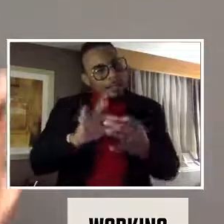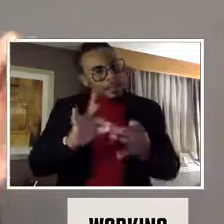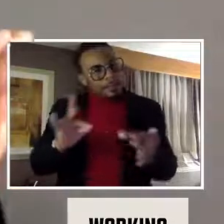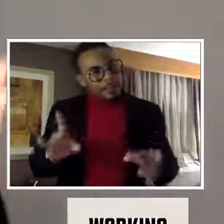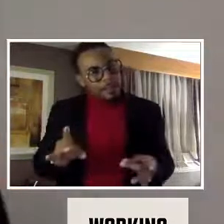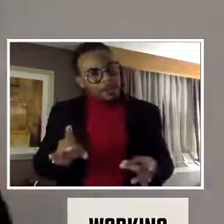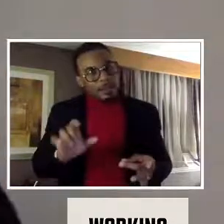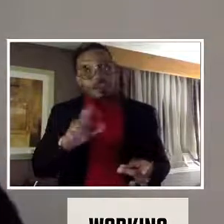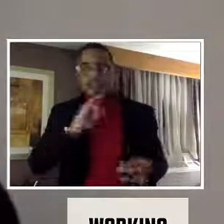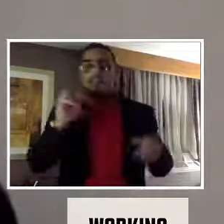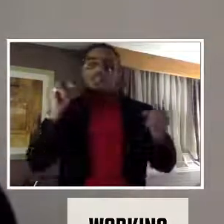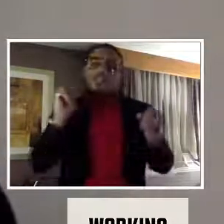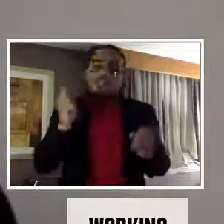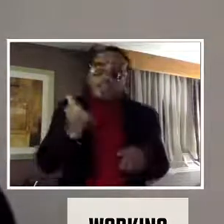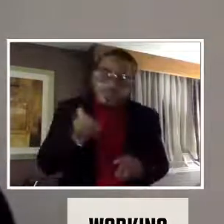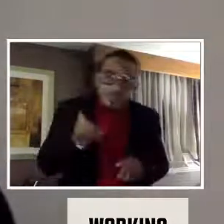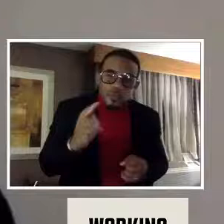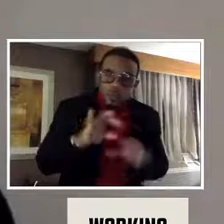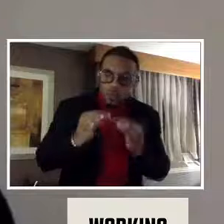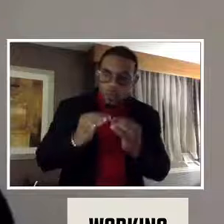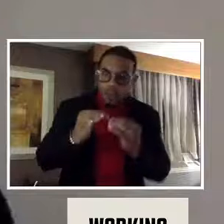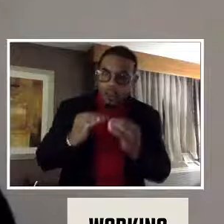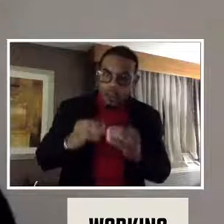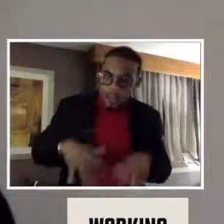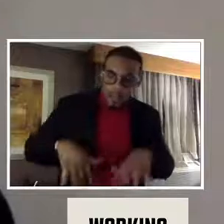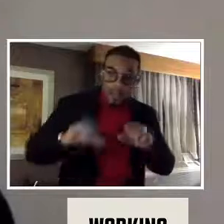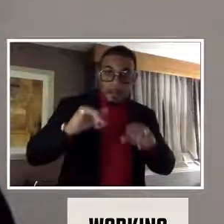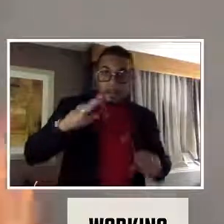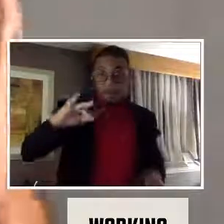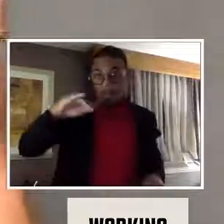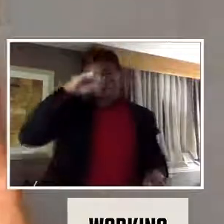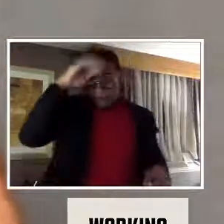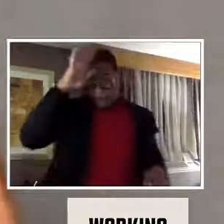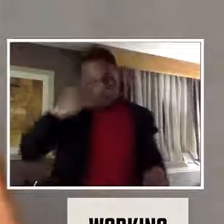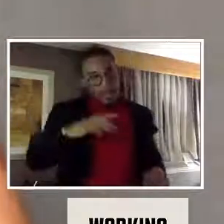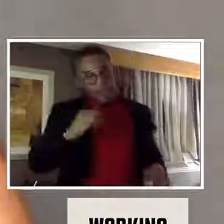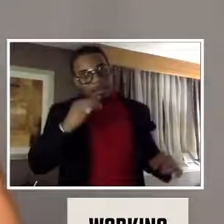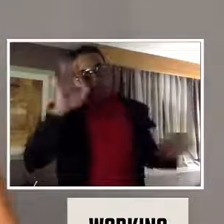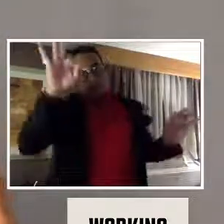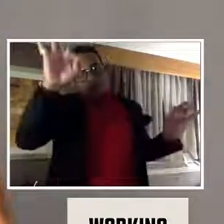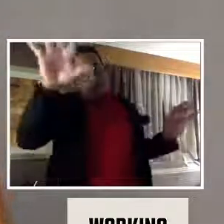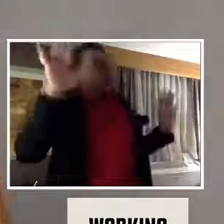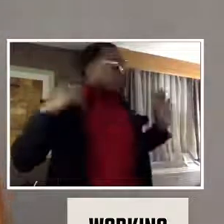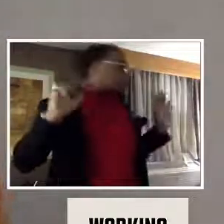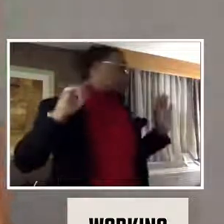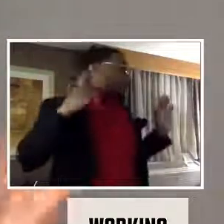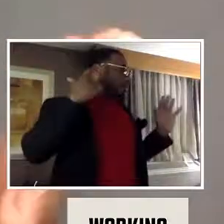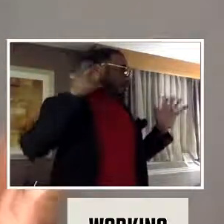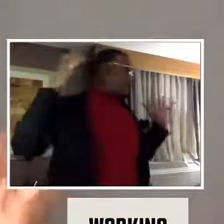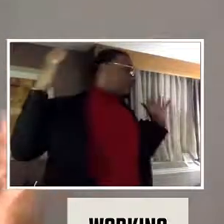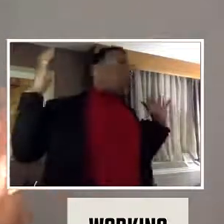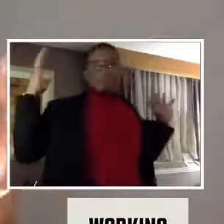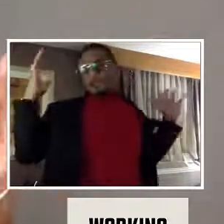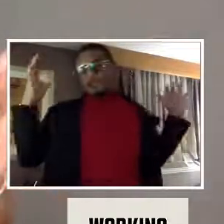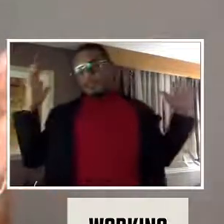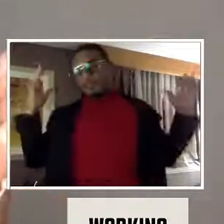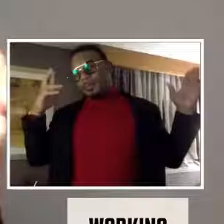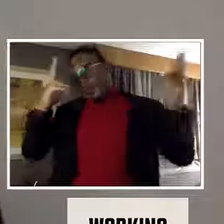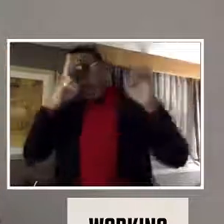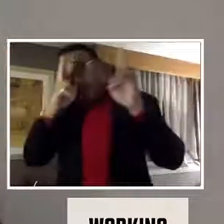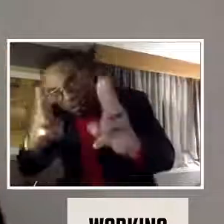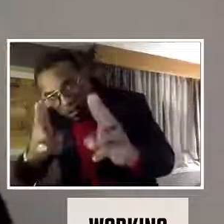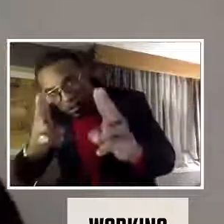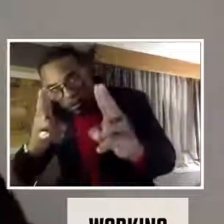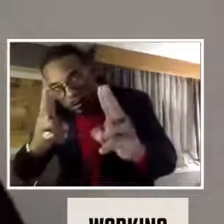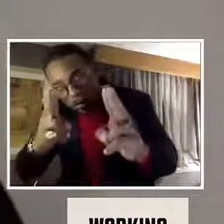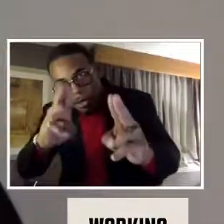say, there are so few organizations headed up by a Black man. We need to just hold space for this brother right